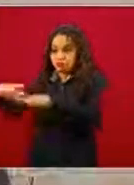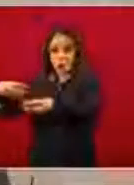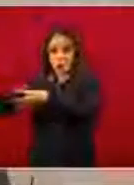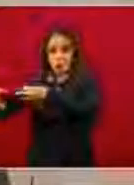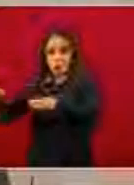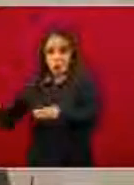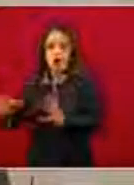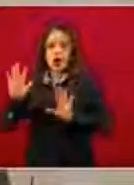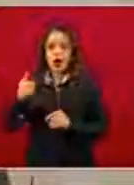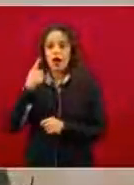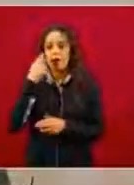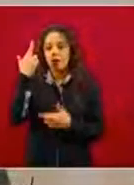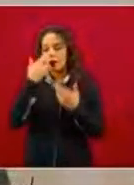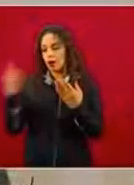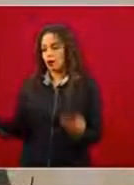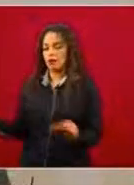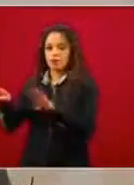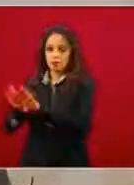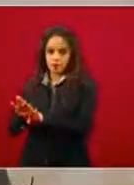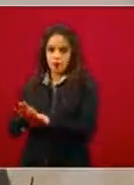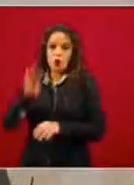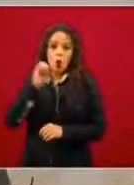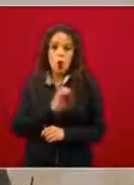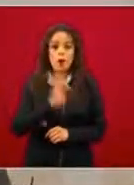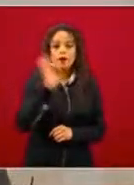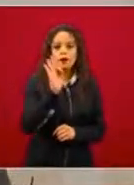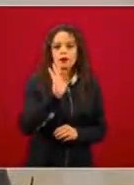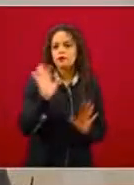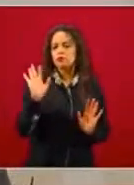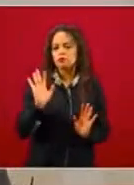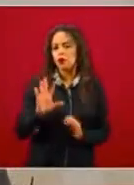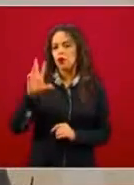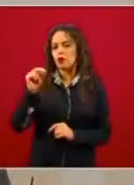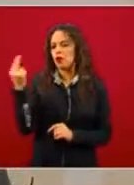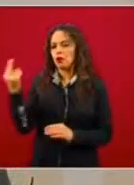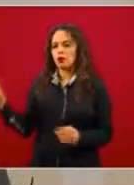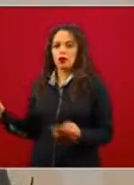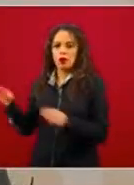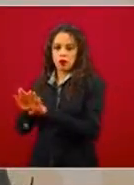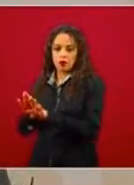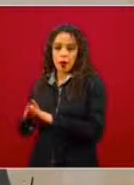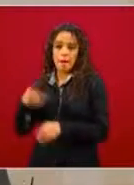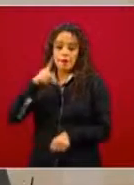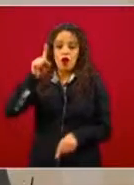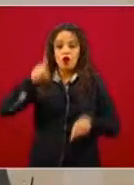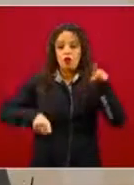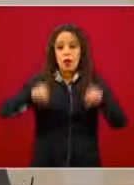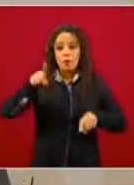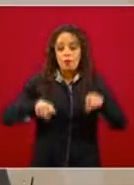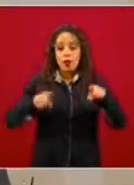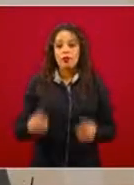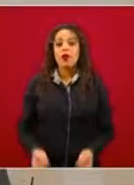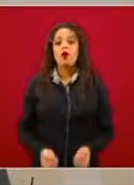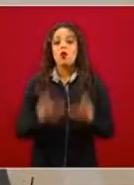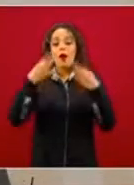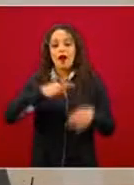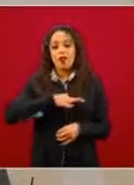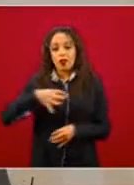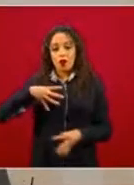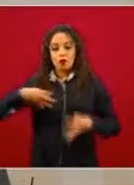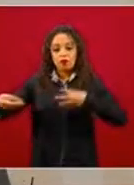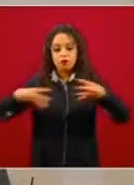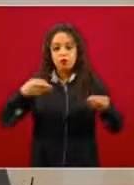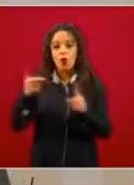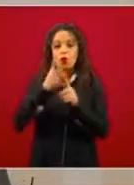And if it necesitarse needed, la because it suspensión was the temporal de only solution actividades at that dependiendo de la moment, then we magnitud will close it de down or to have a reduction epidemia of localizada, its de